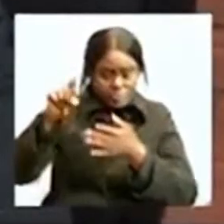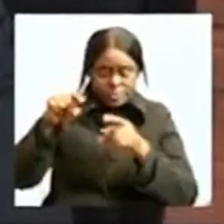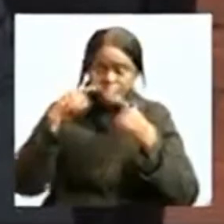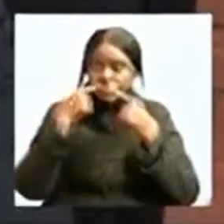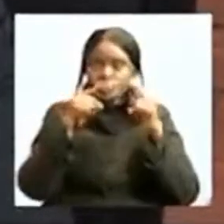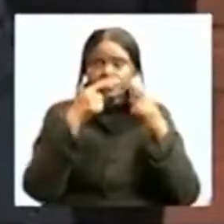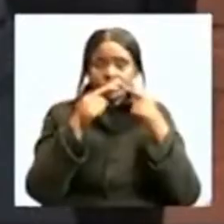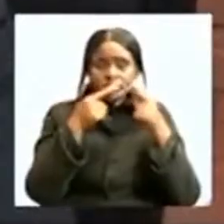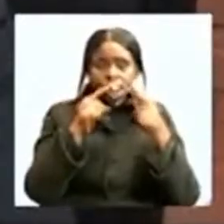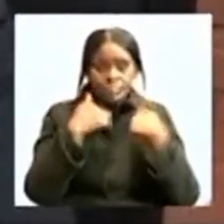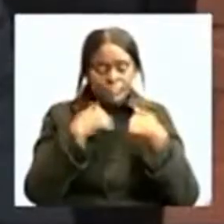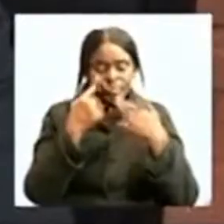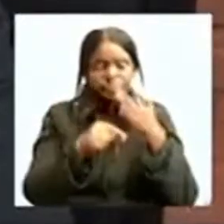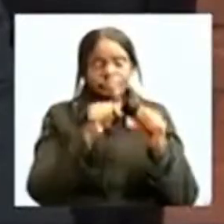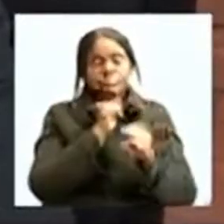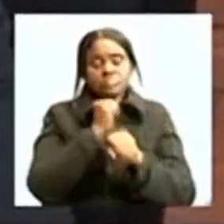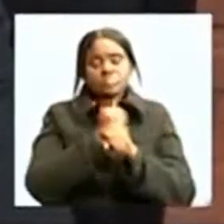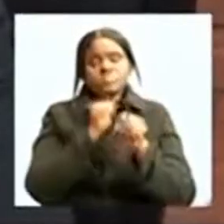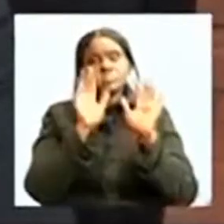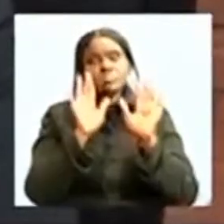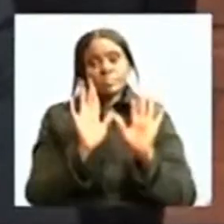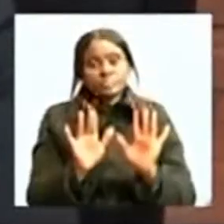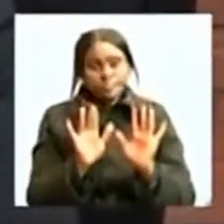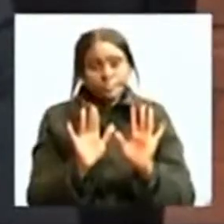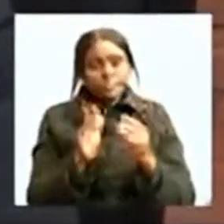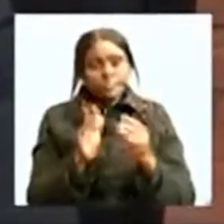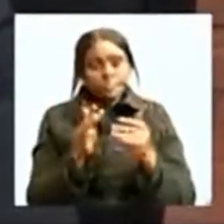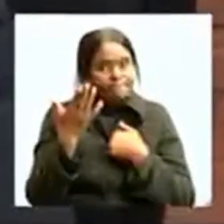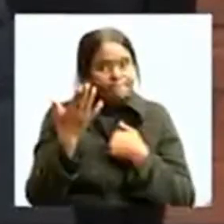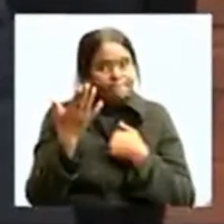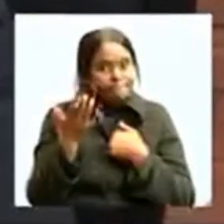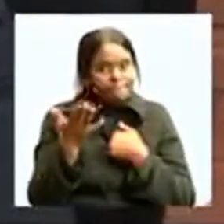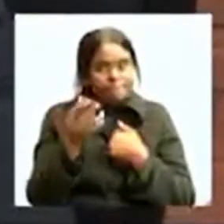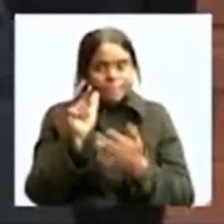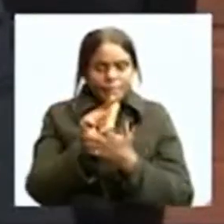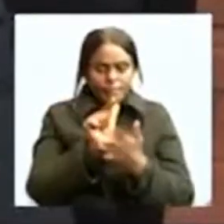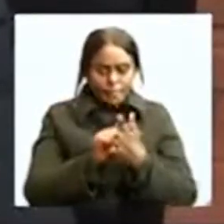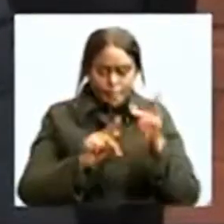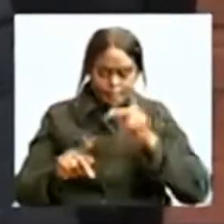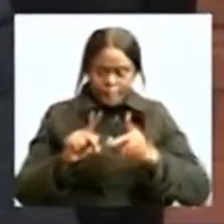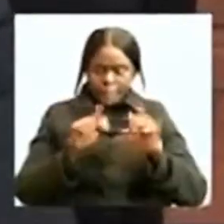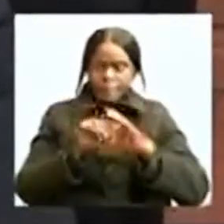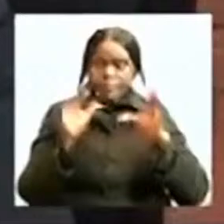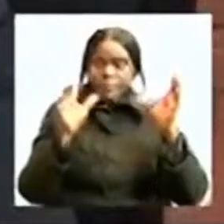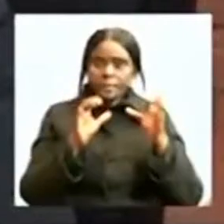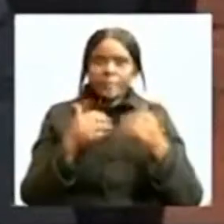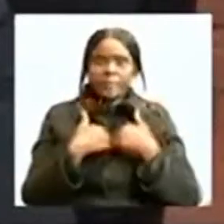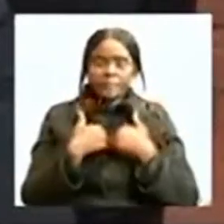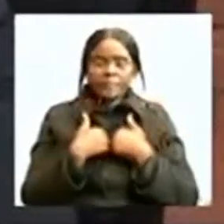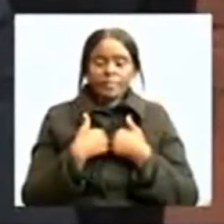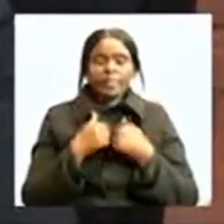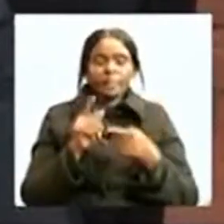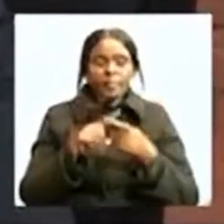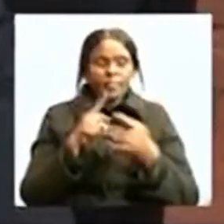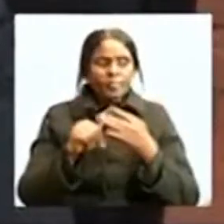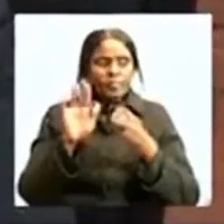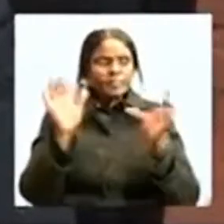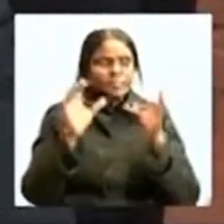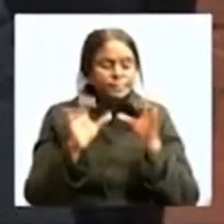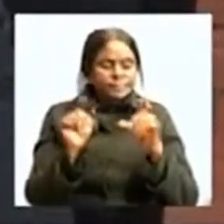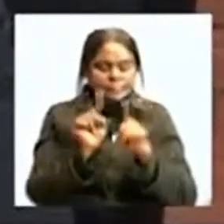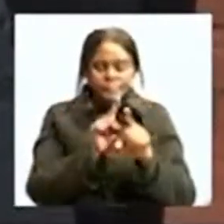notices. You have done very well. You have got legal personnel in their councils, but your councils